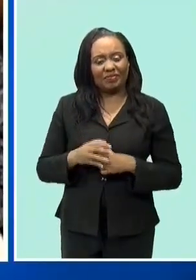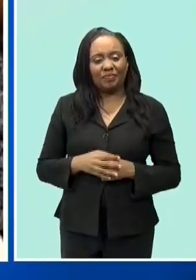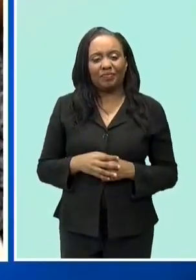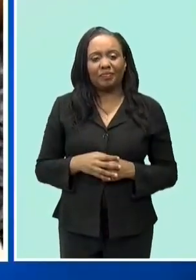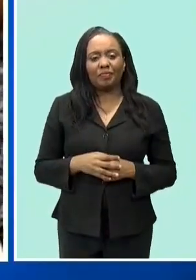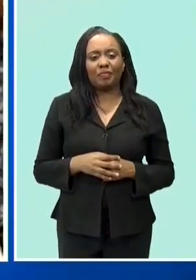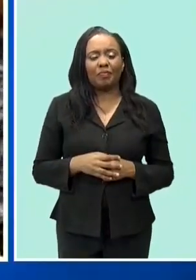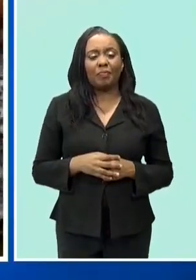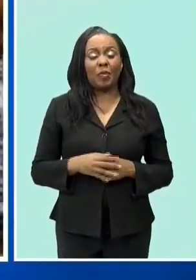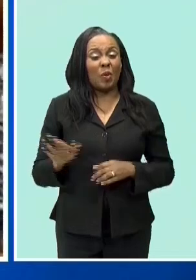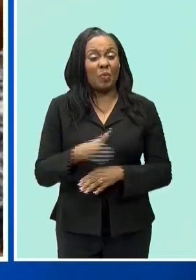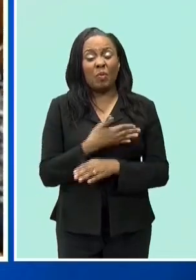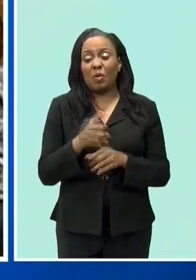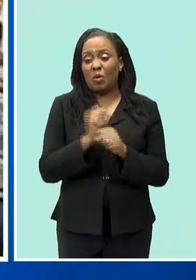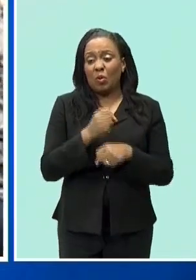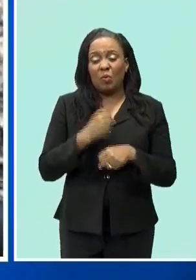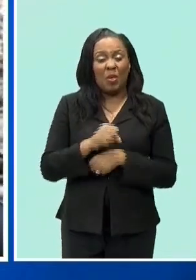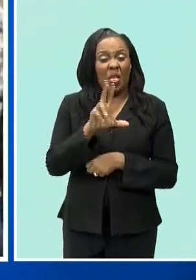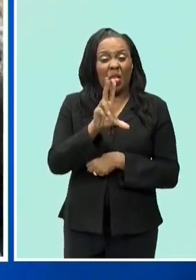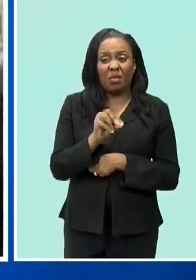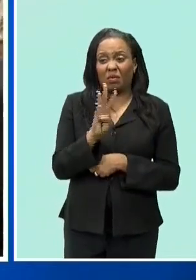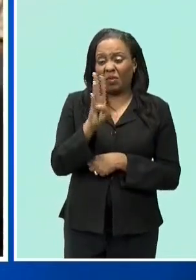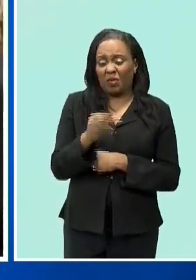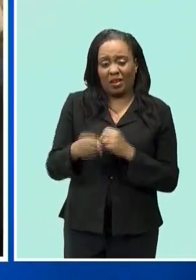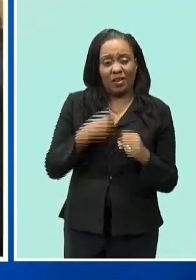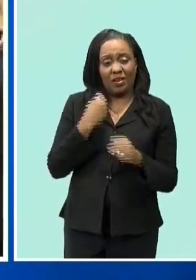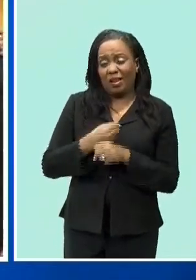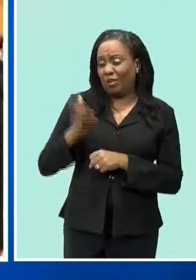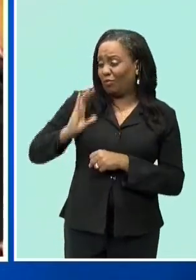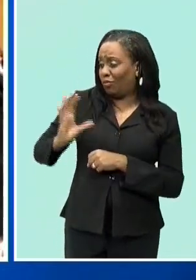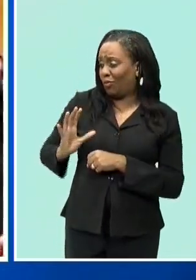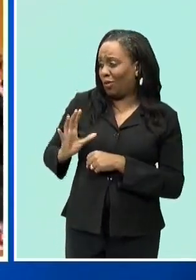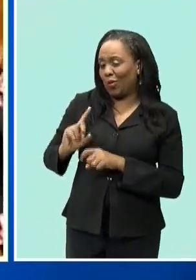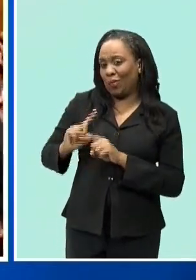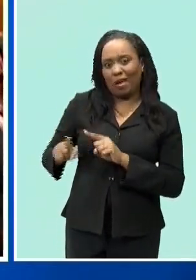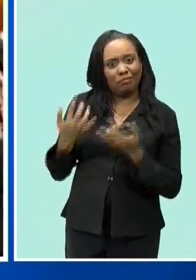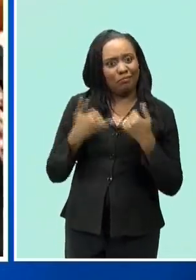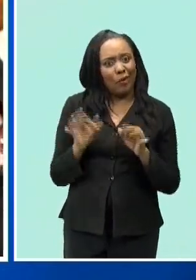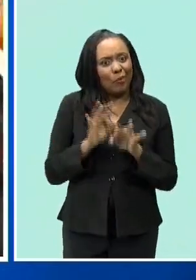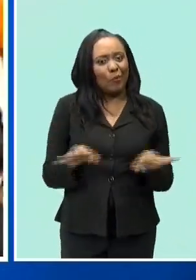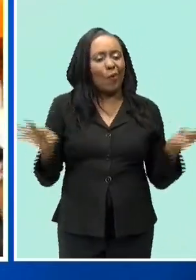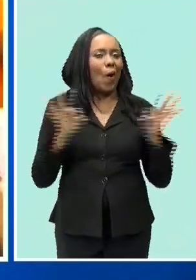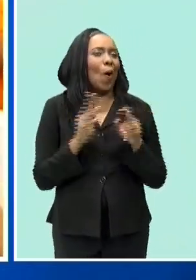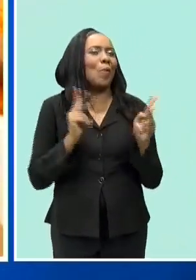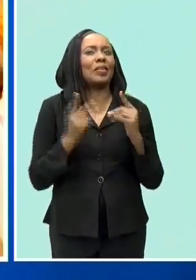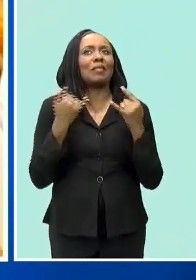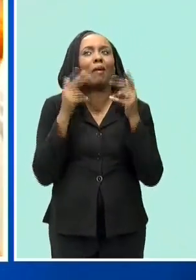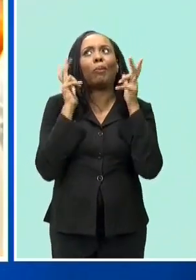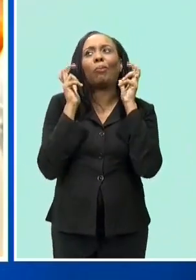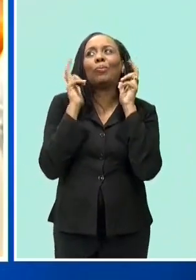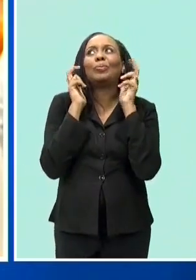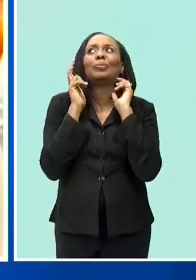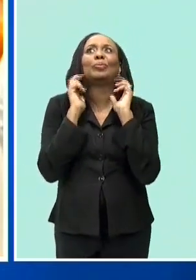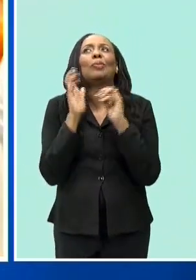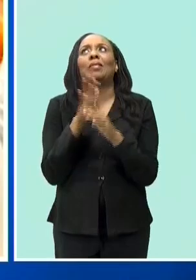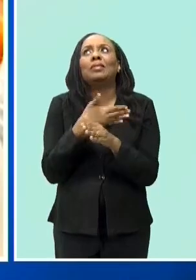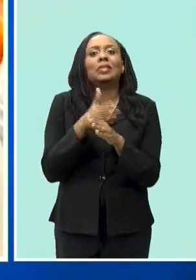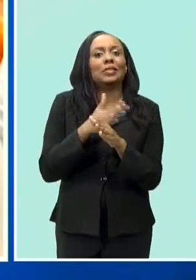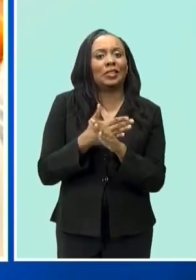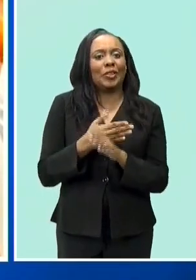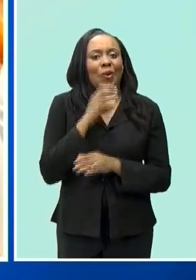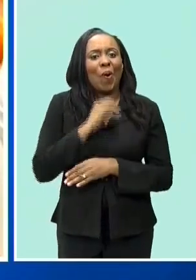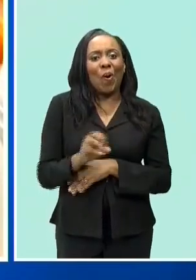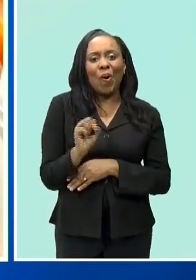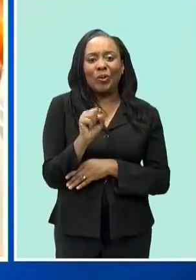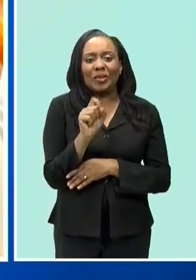and 40 years ago, but are still relevant today. When we hear Midnight Groovers, a completely different style, possibly the only style like this in